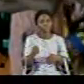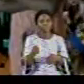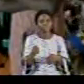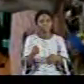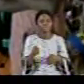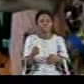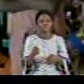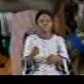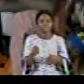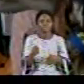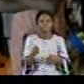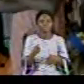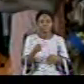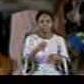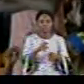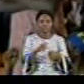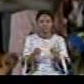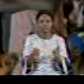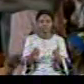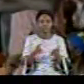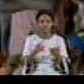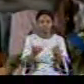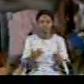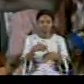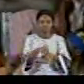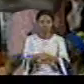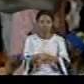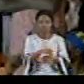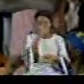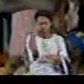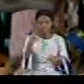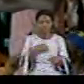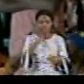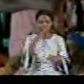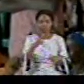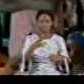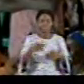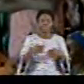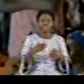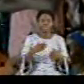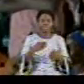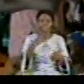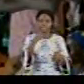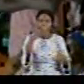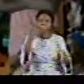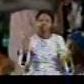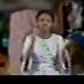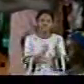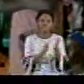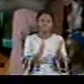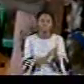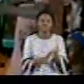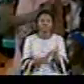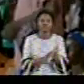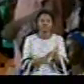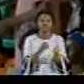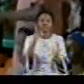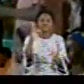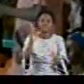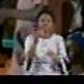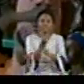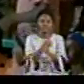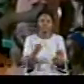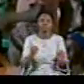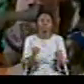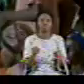redemption, he got his full redemption tonight, and now he's healed of Bell's palsy.